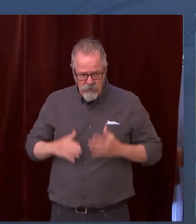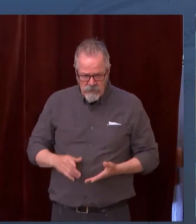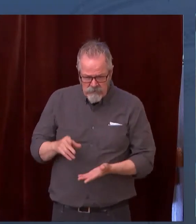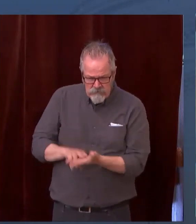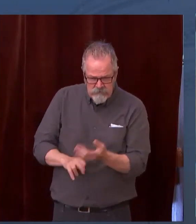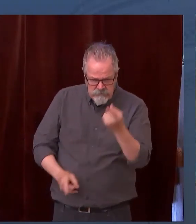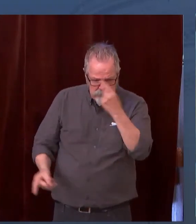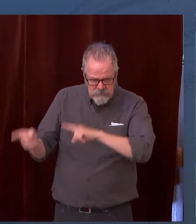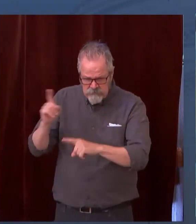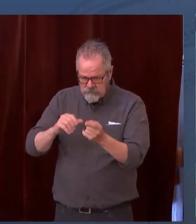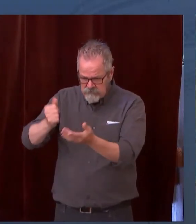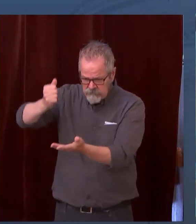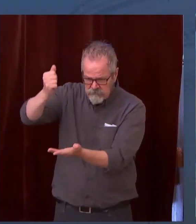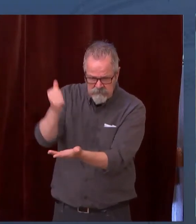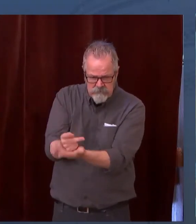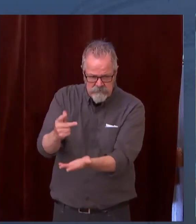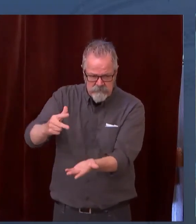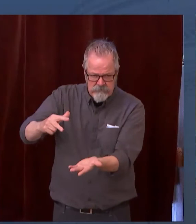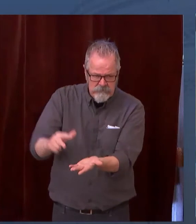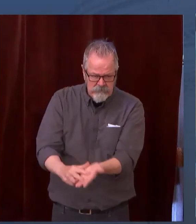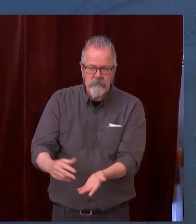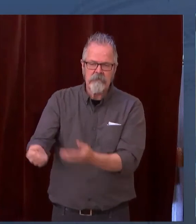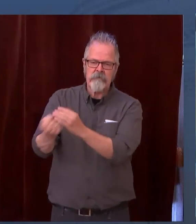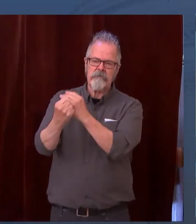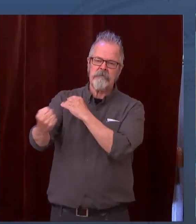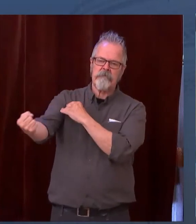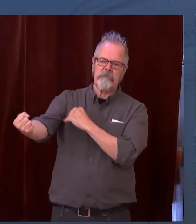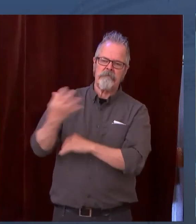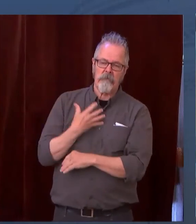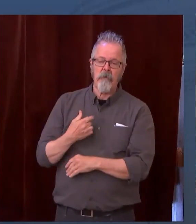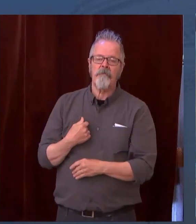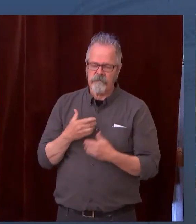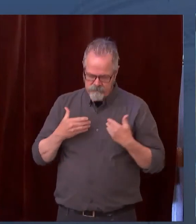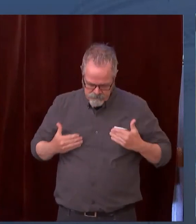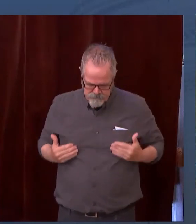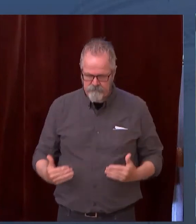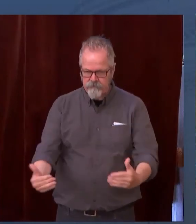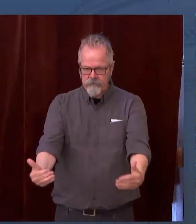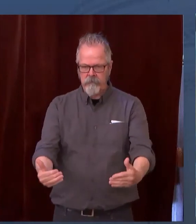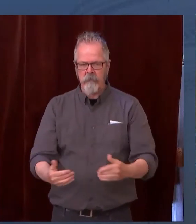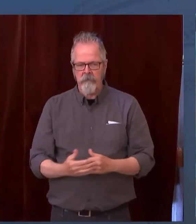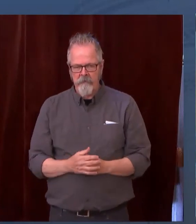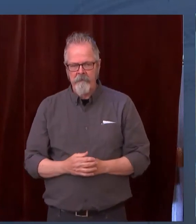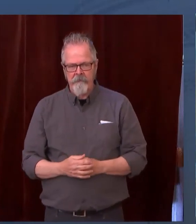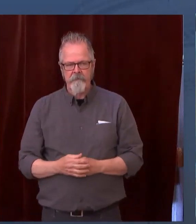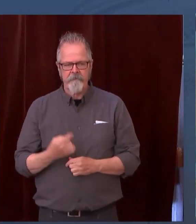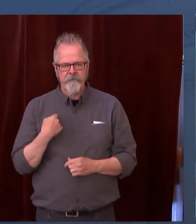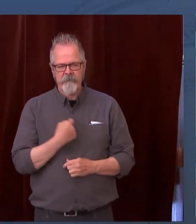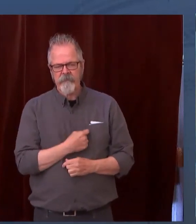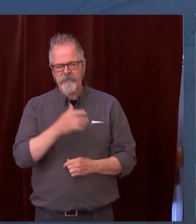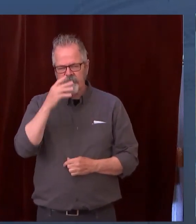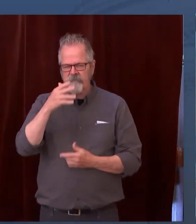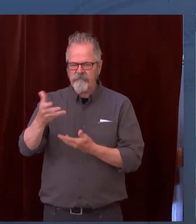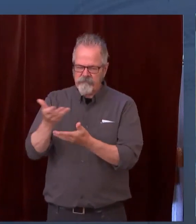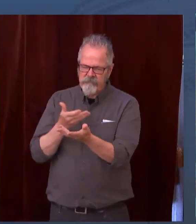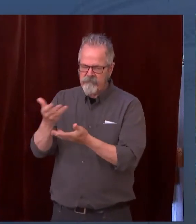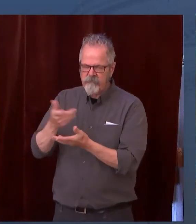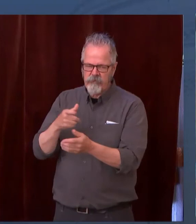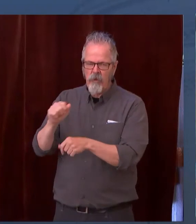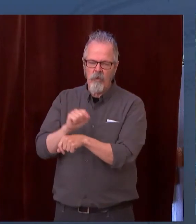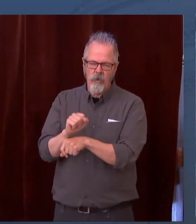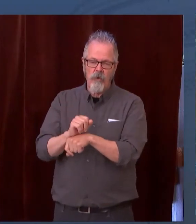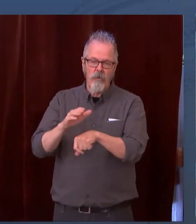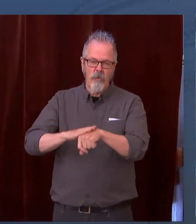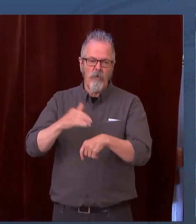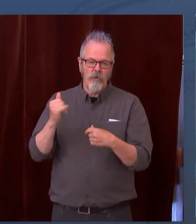And as soon as we receive those with the elected officials indicating when they want to move forward with